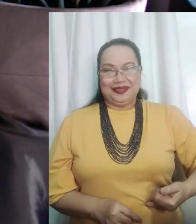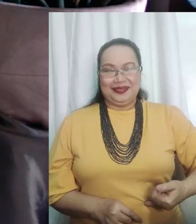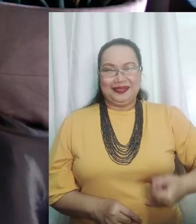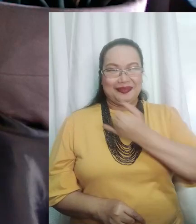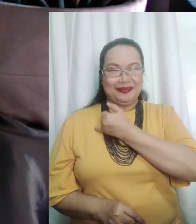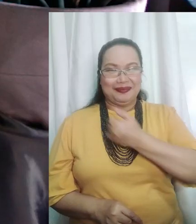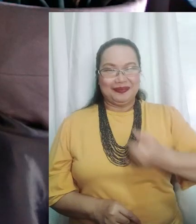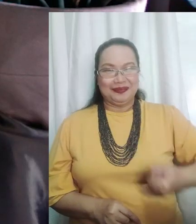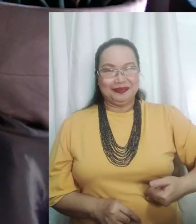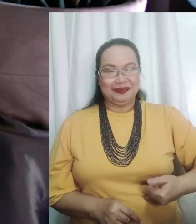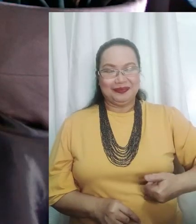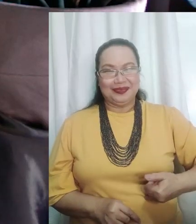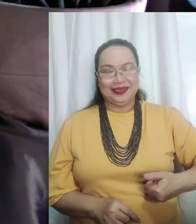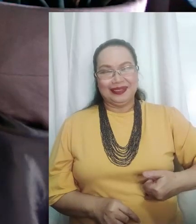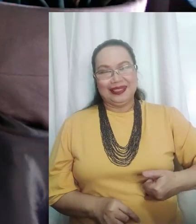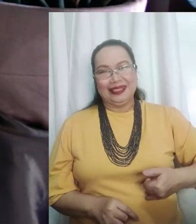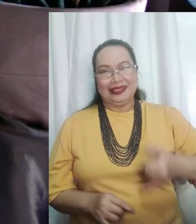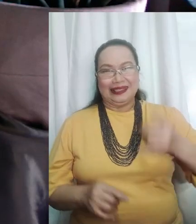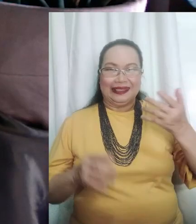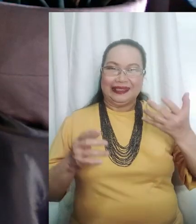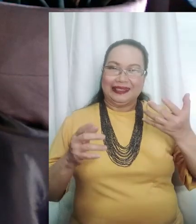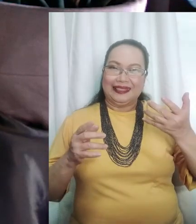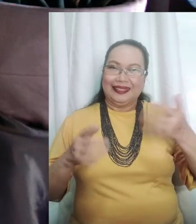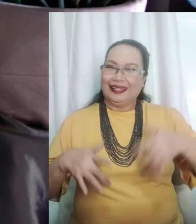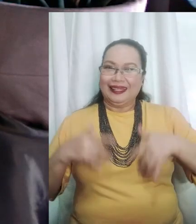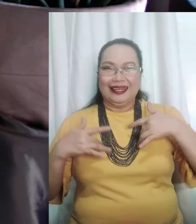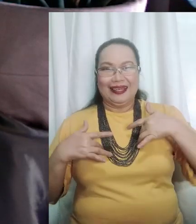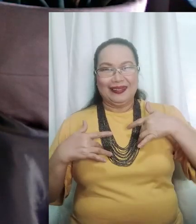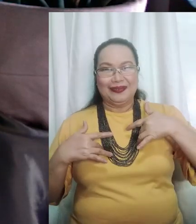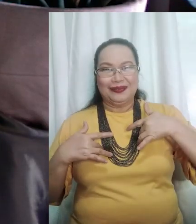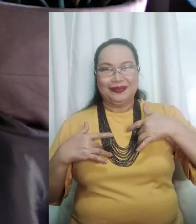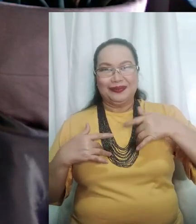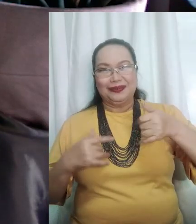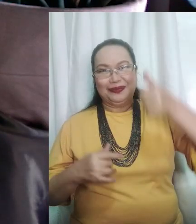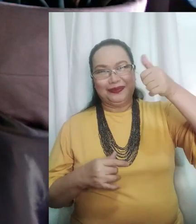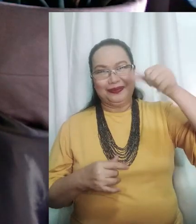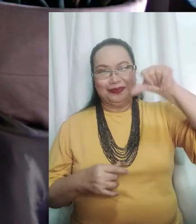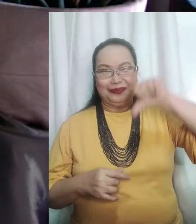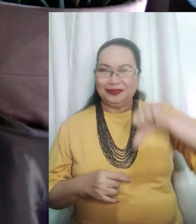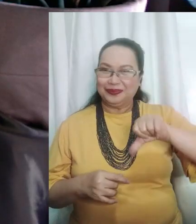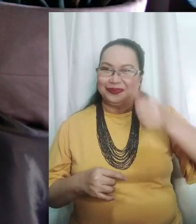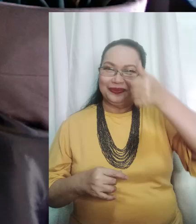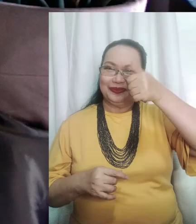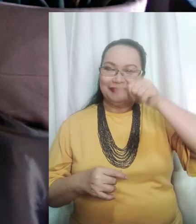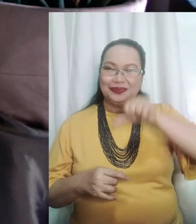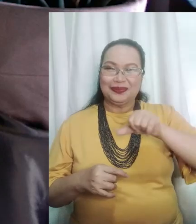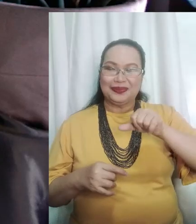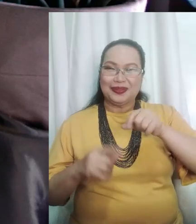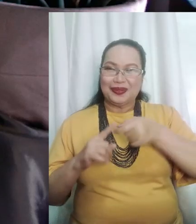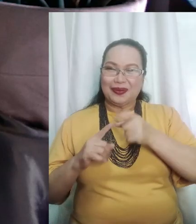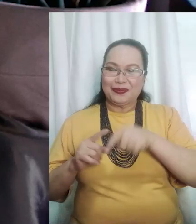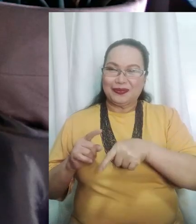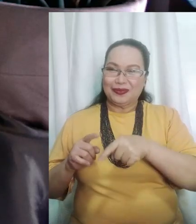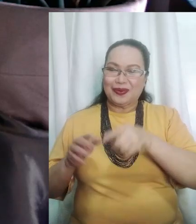Joseph, the saga of night and day, the life story of one who come from the, you know, lowest pit to